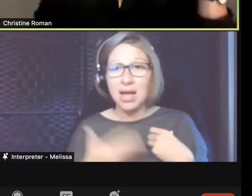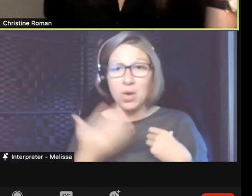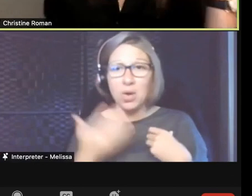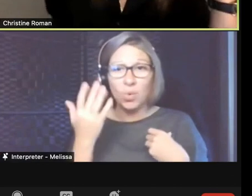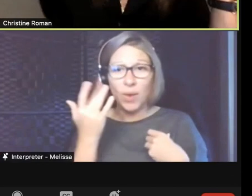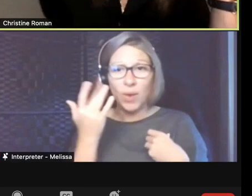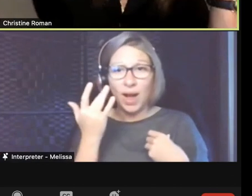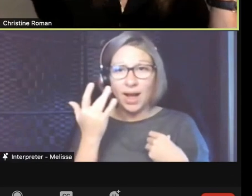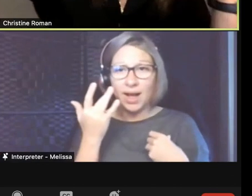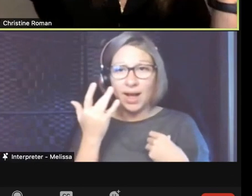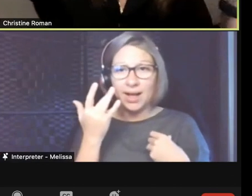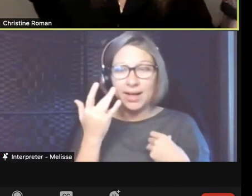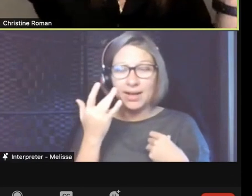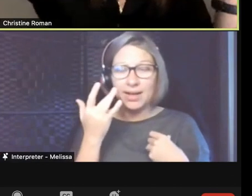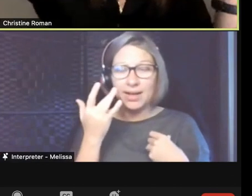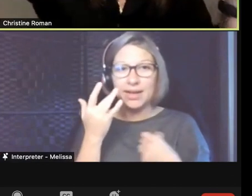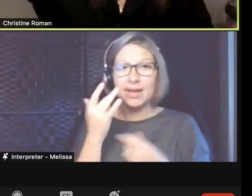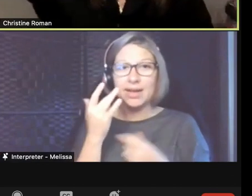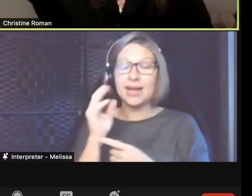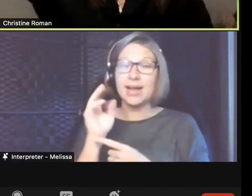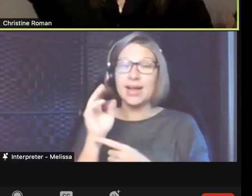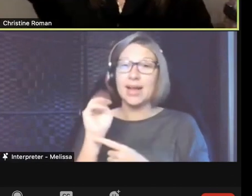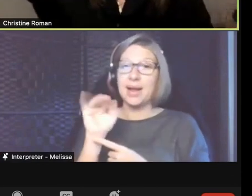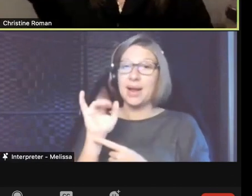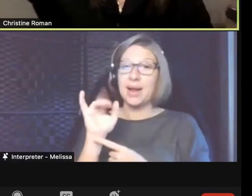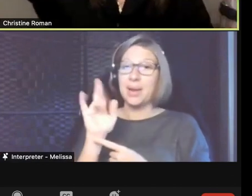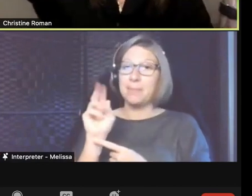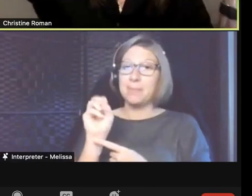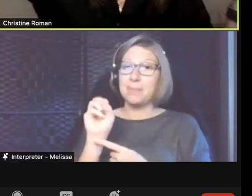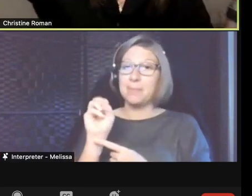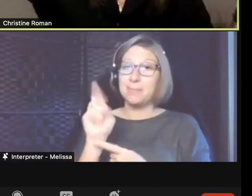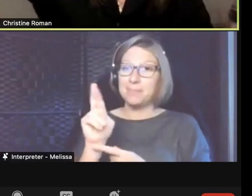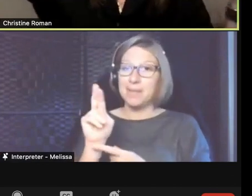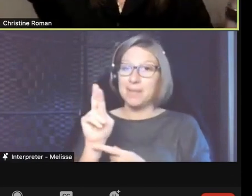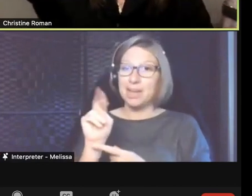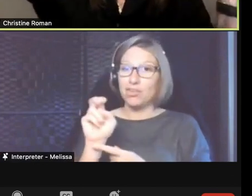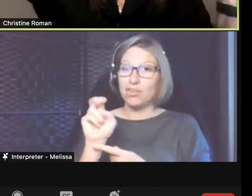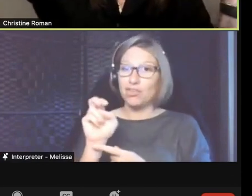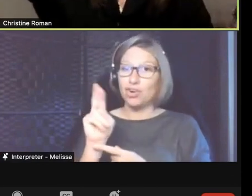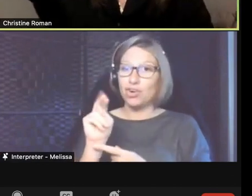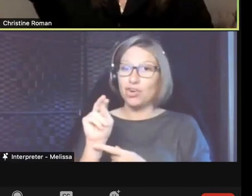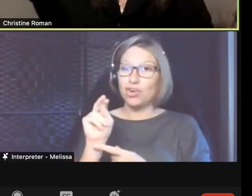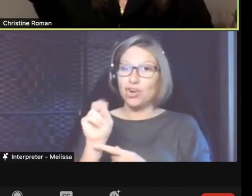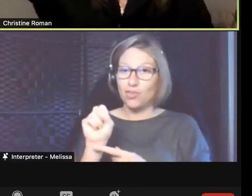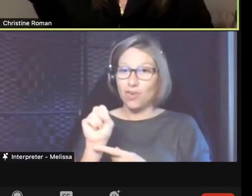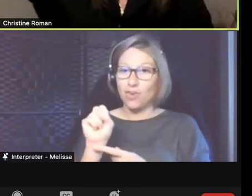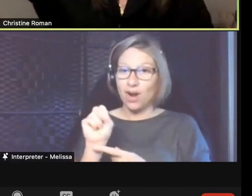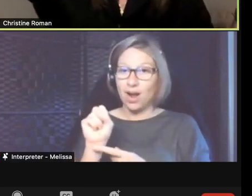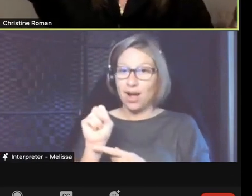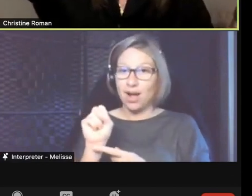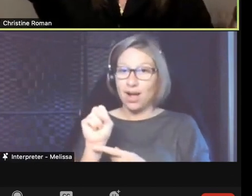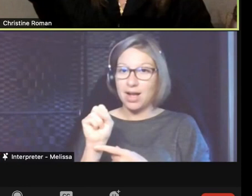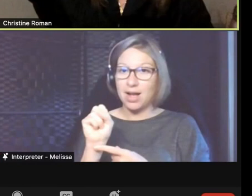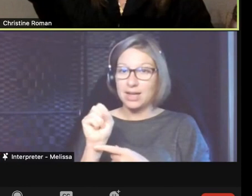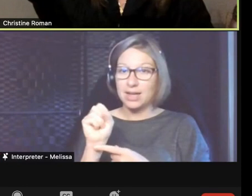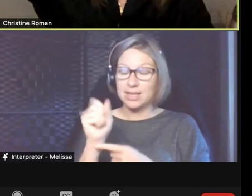Because mirror neurons have put me in the emotional position of ET.